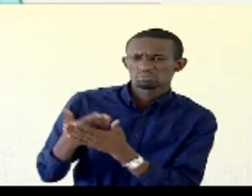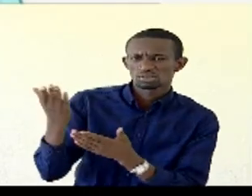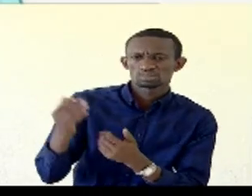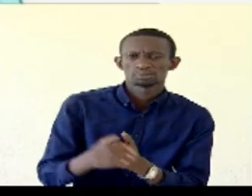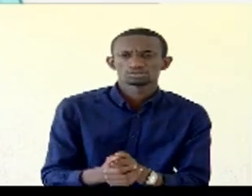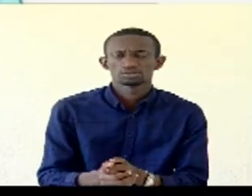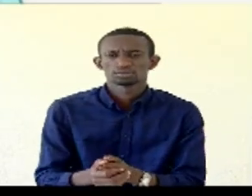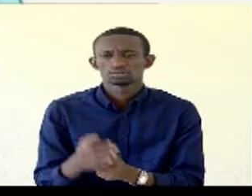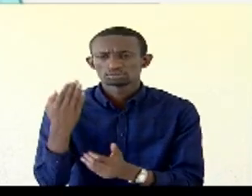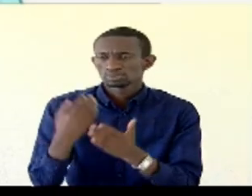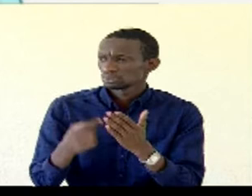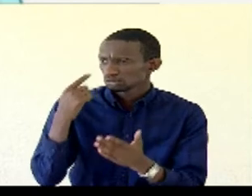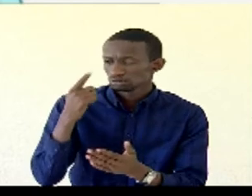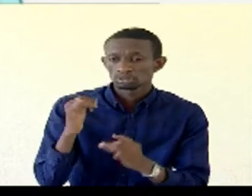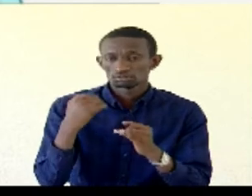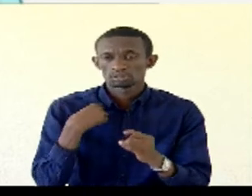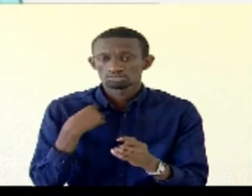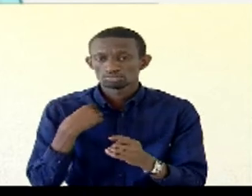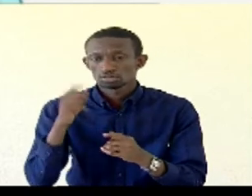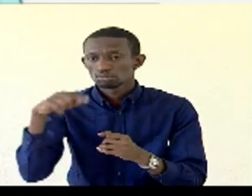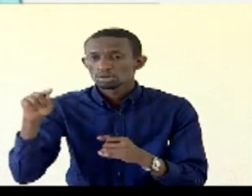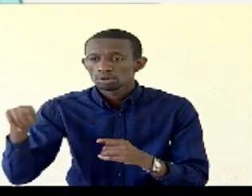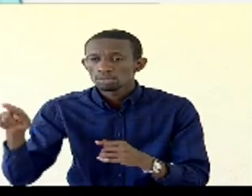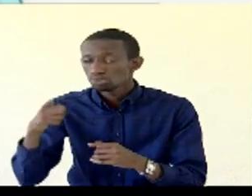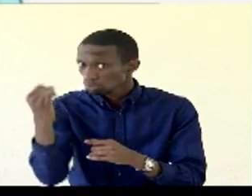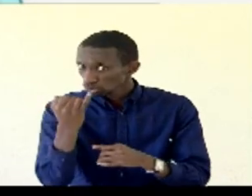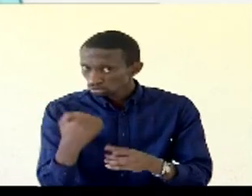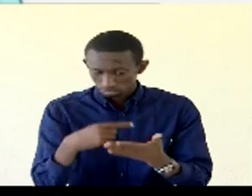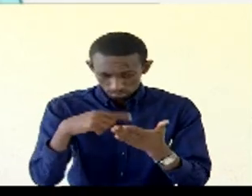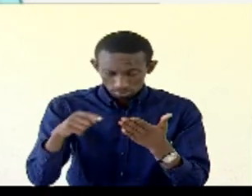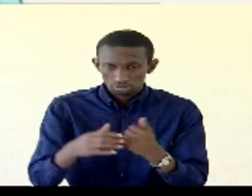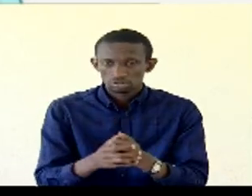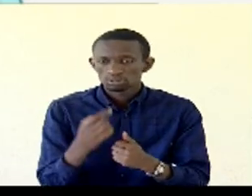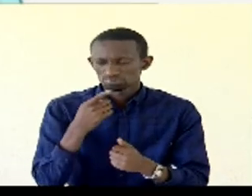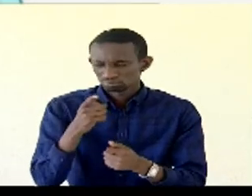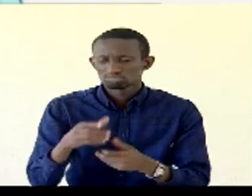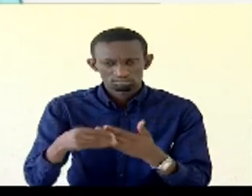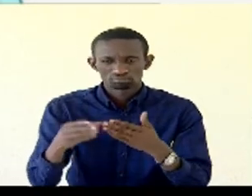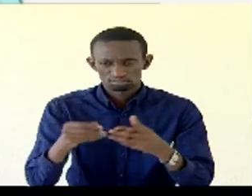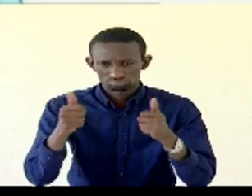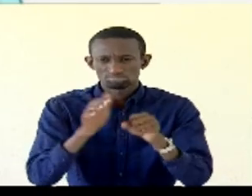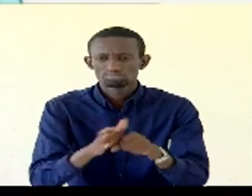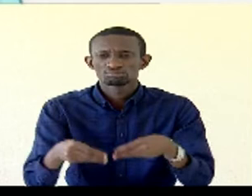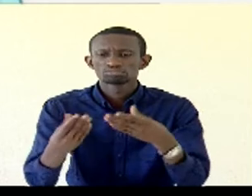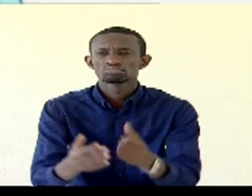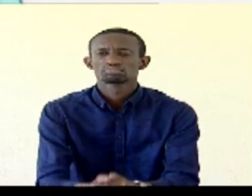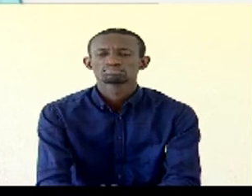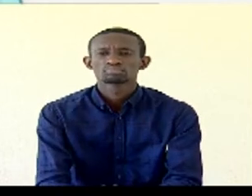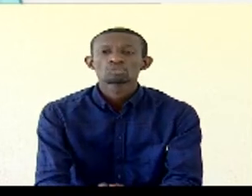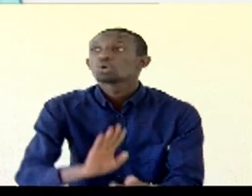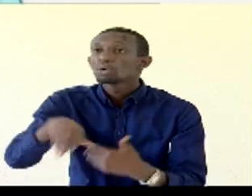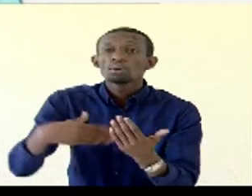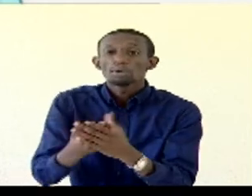you. If I was marking your work and I found this, I say, well, the best I can ever come across. So everything is contained